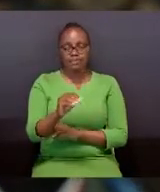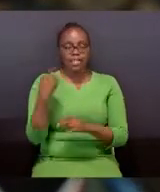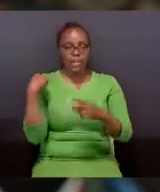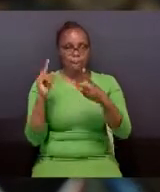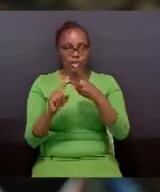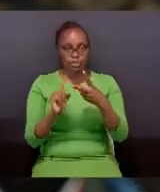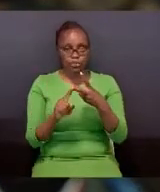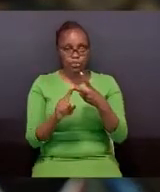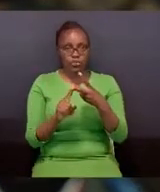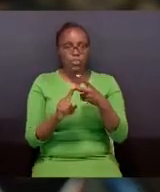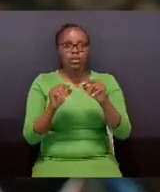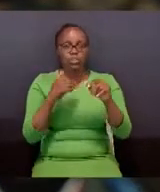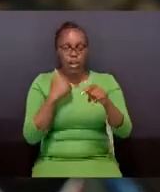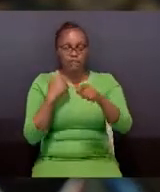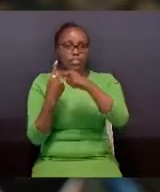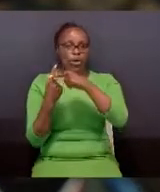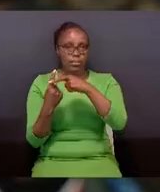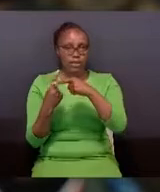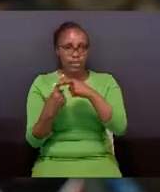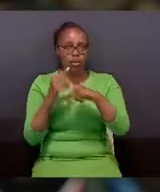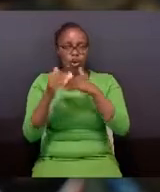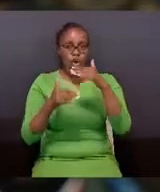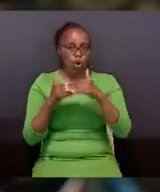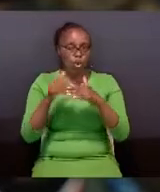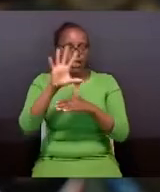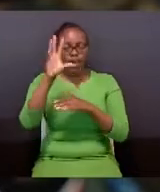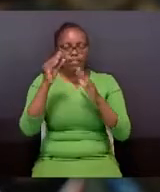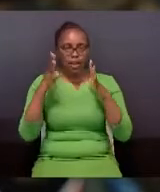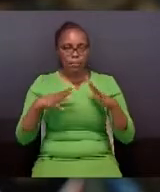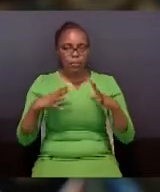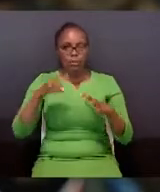Second, you add to the optimism that every African should have.